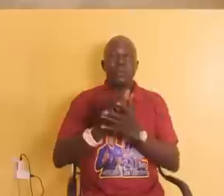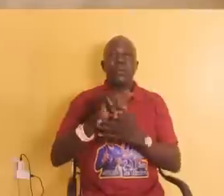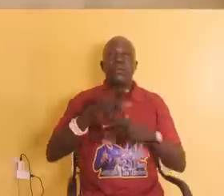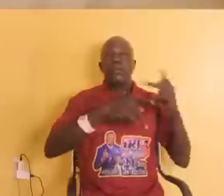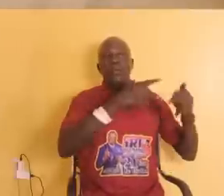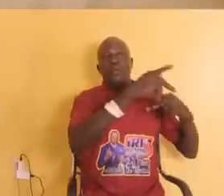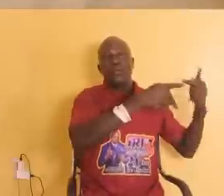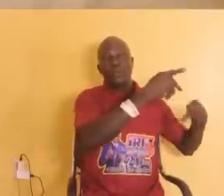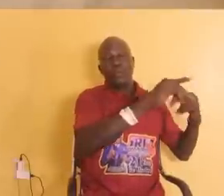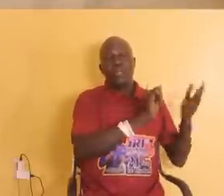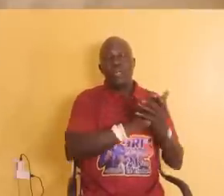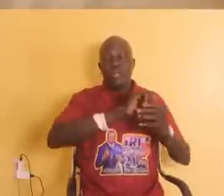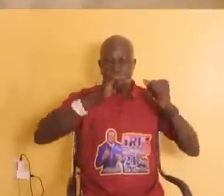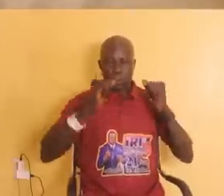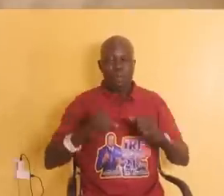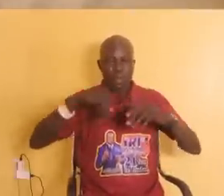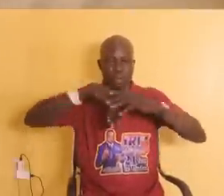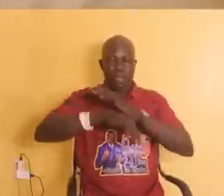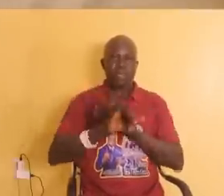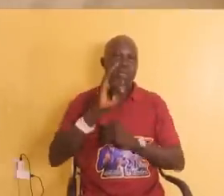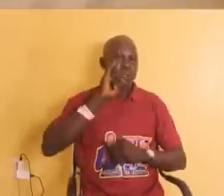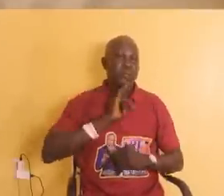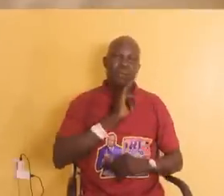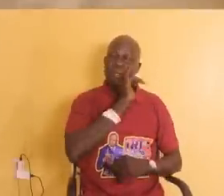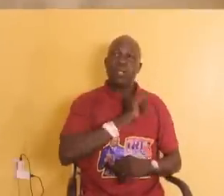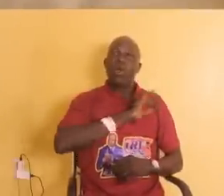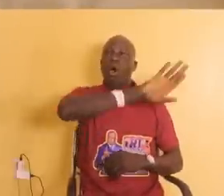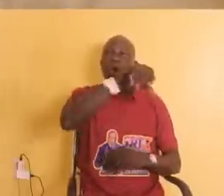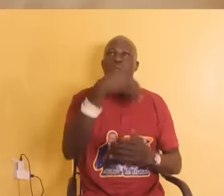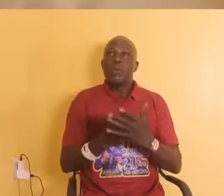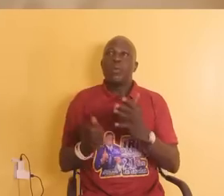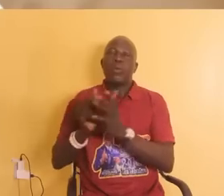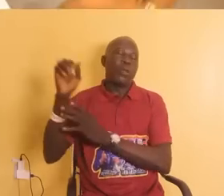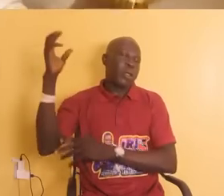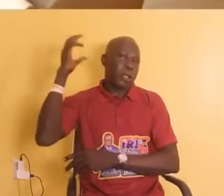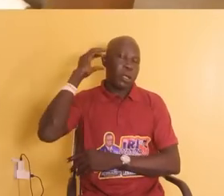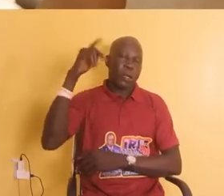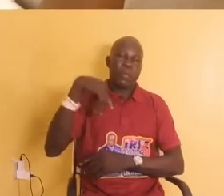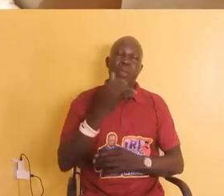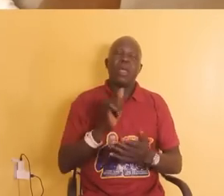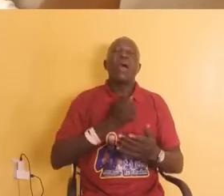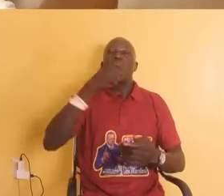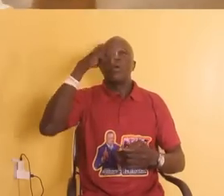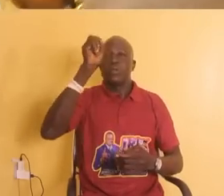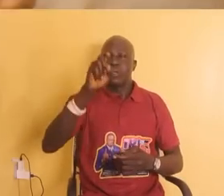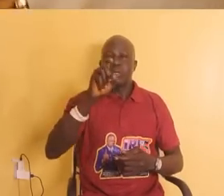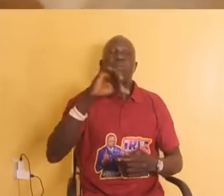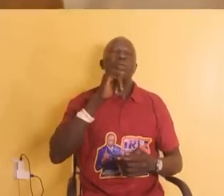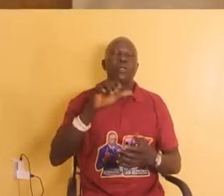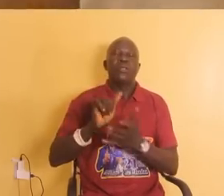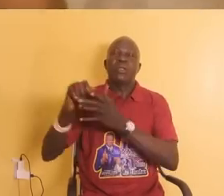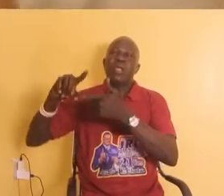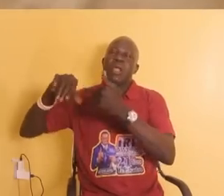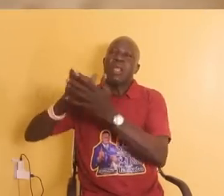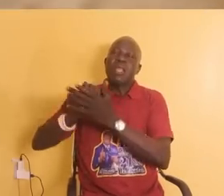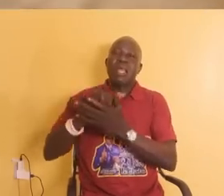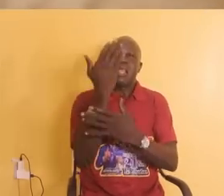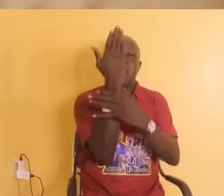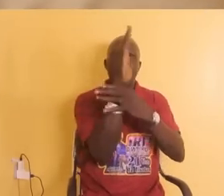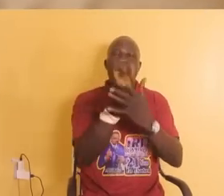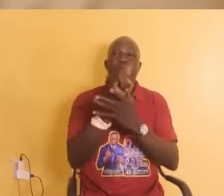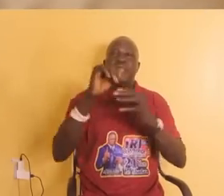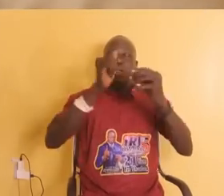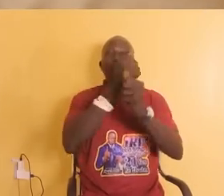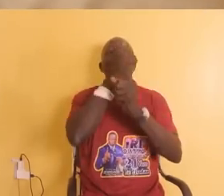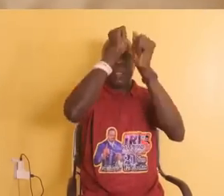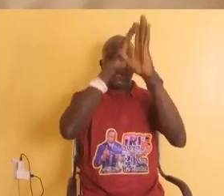of the prophet. Agbara Israel. Man in Israel. Gbogbo to gbo mi. Everyone hearing me. Mo pase mi daba. I decree not so. Owo awon agba. End